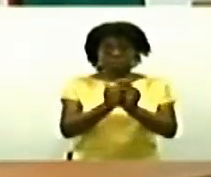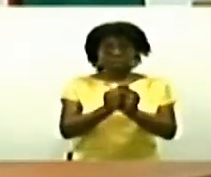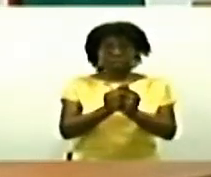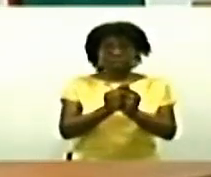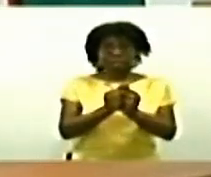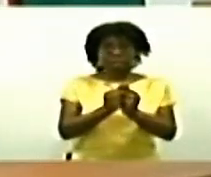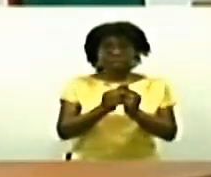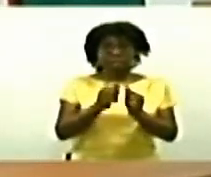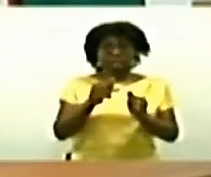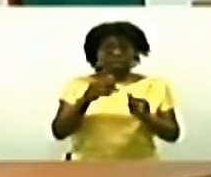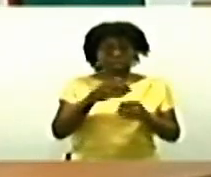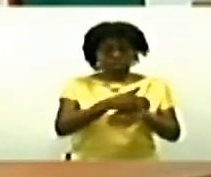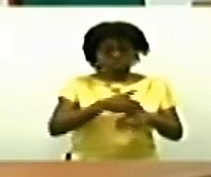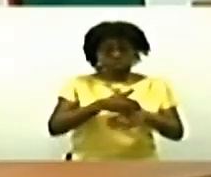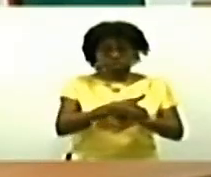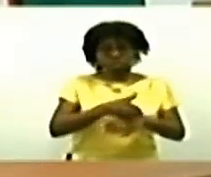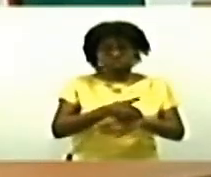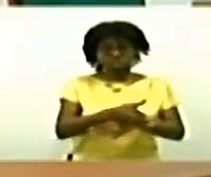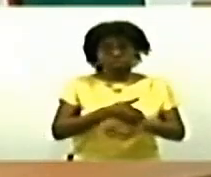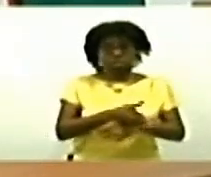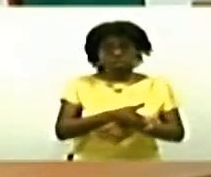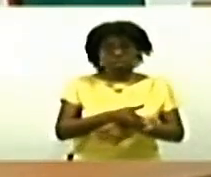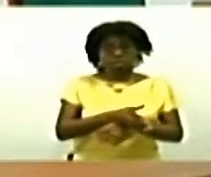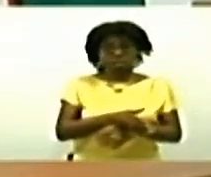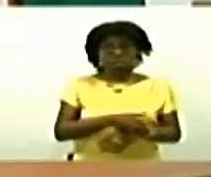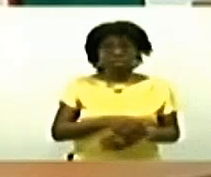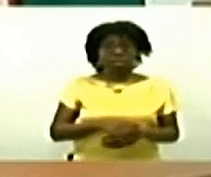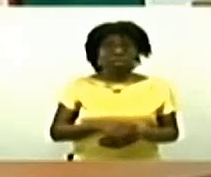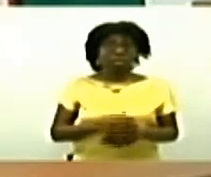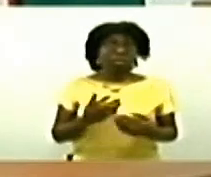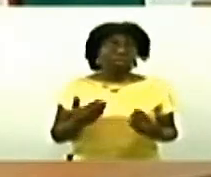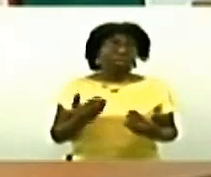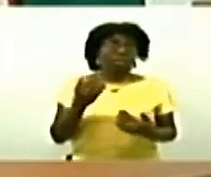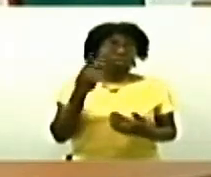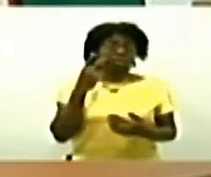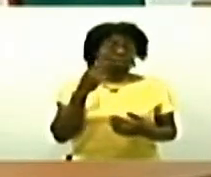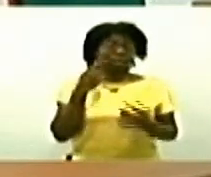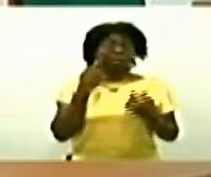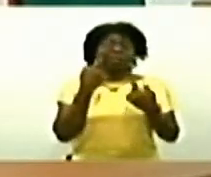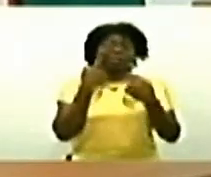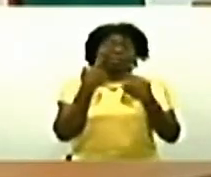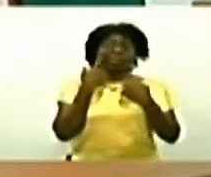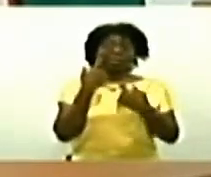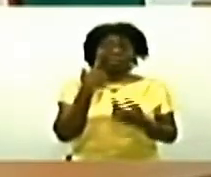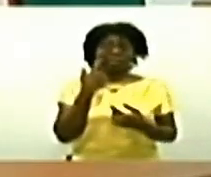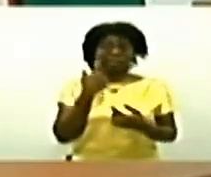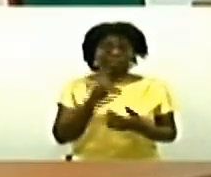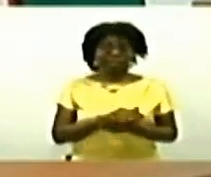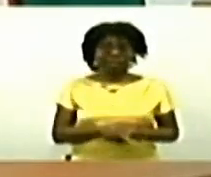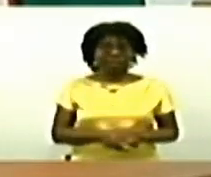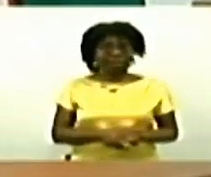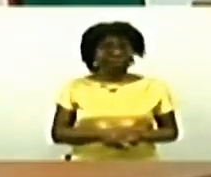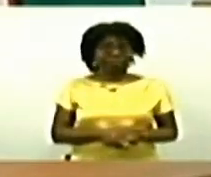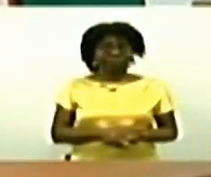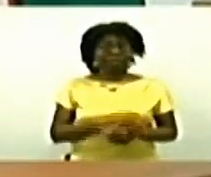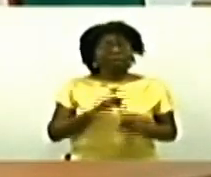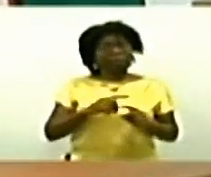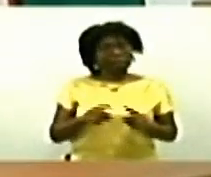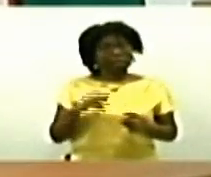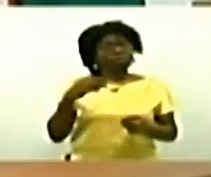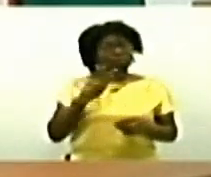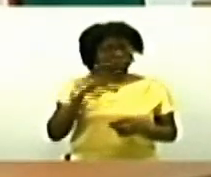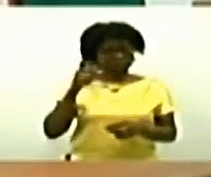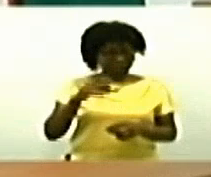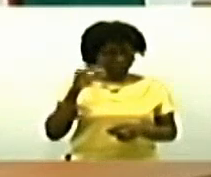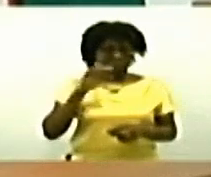a metal saw. Now you see, we are laughing, but we have to be